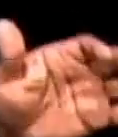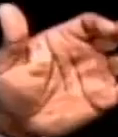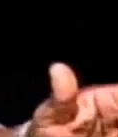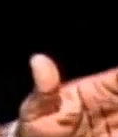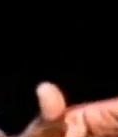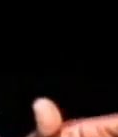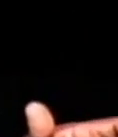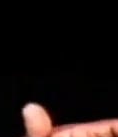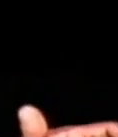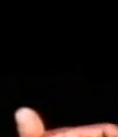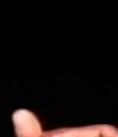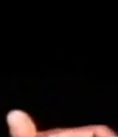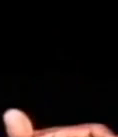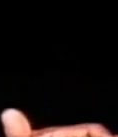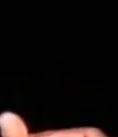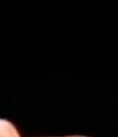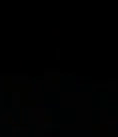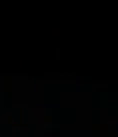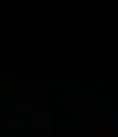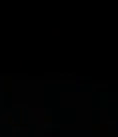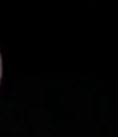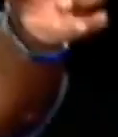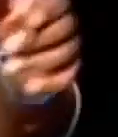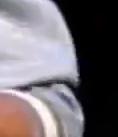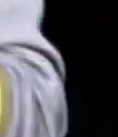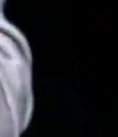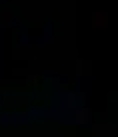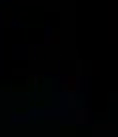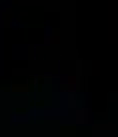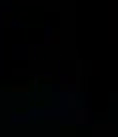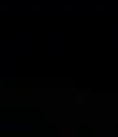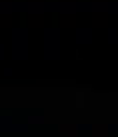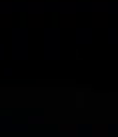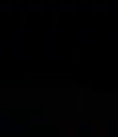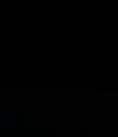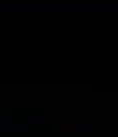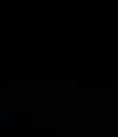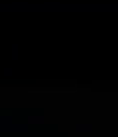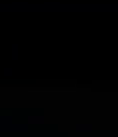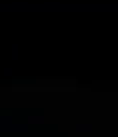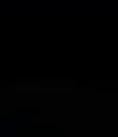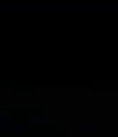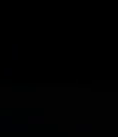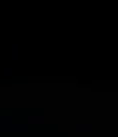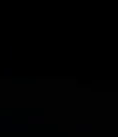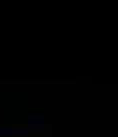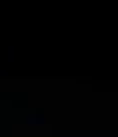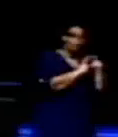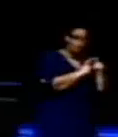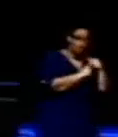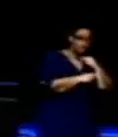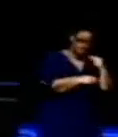generation, them old people. But anyway, let me go on. The text says,